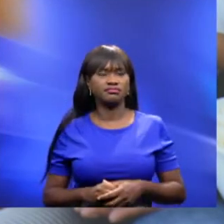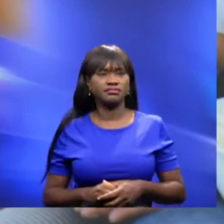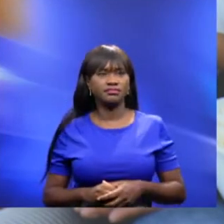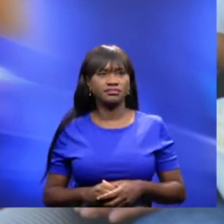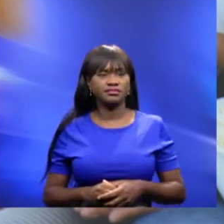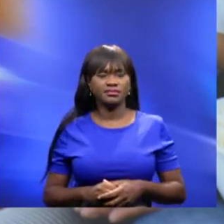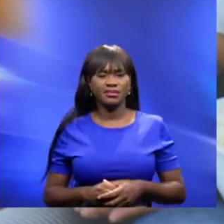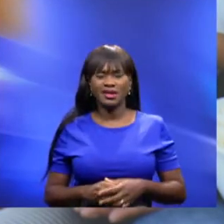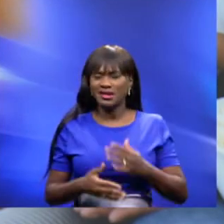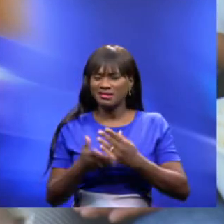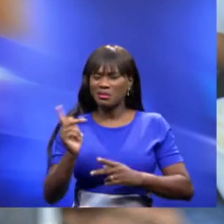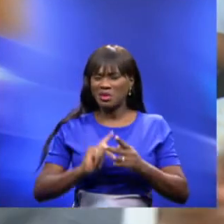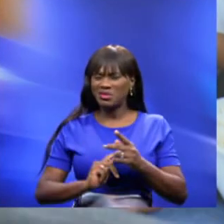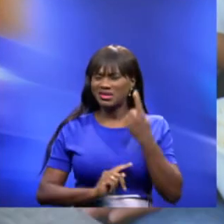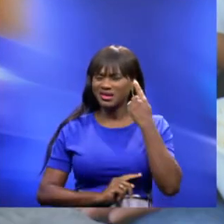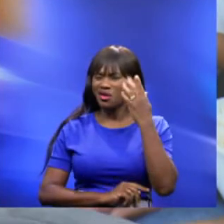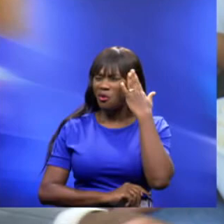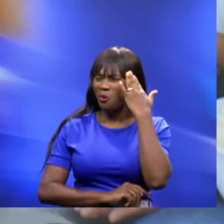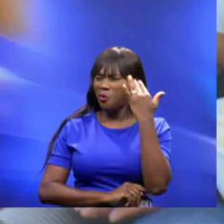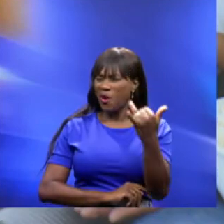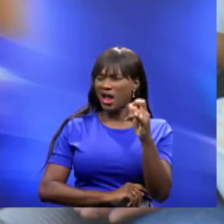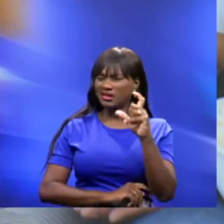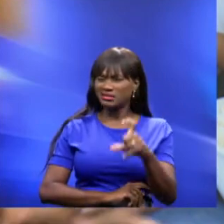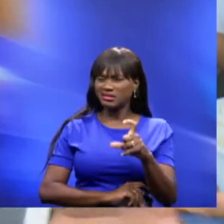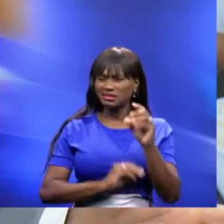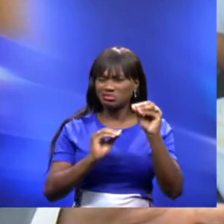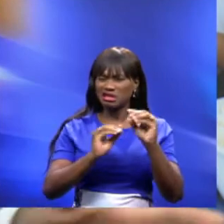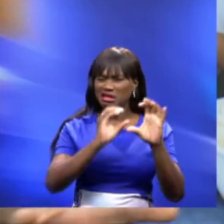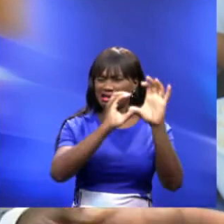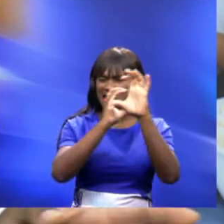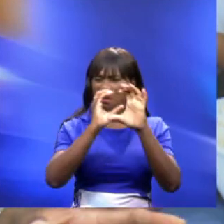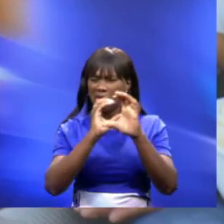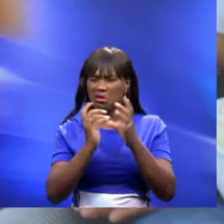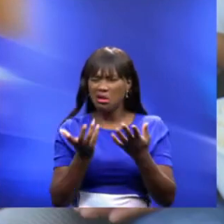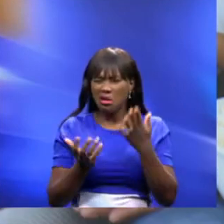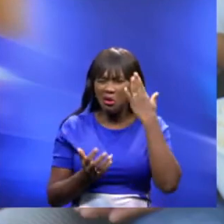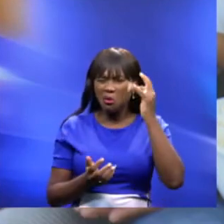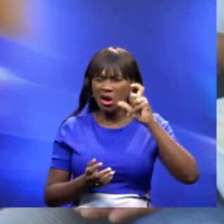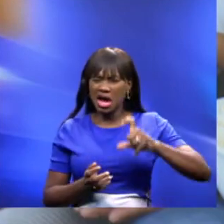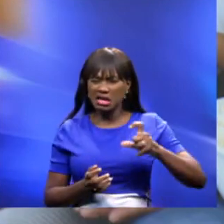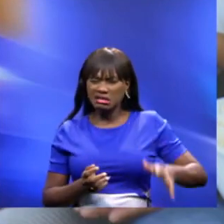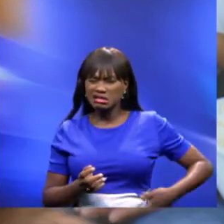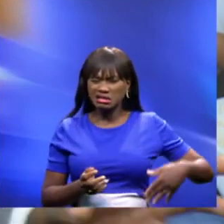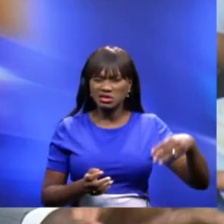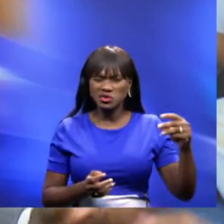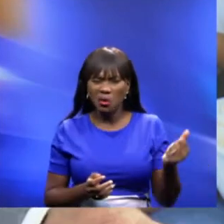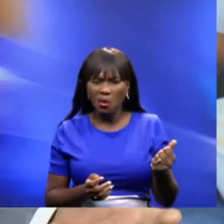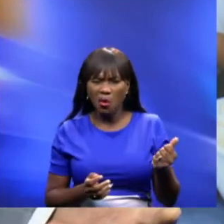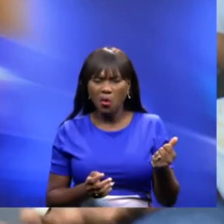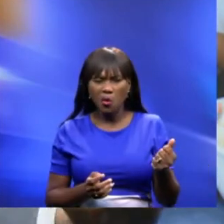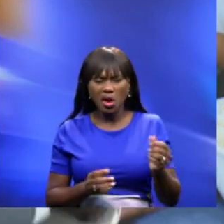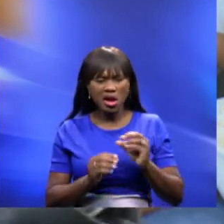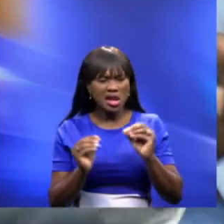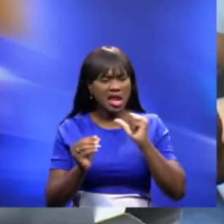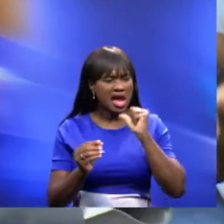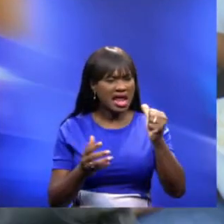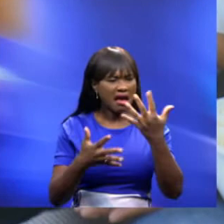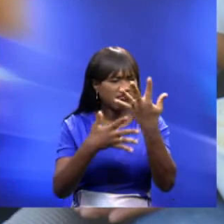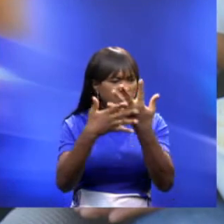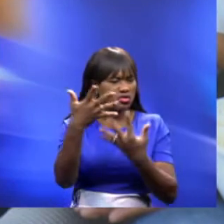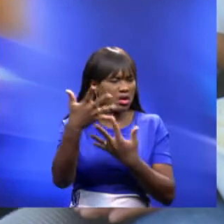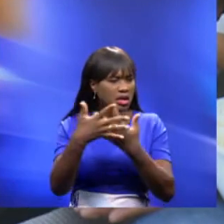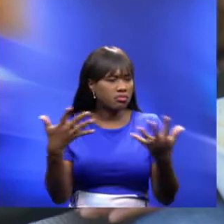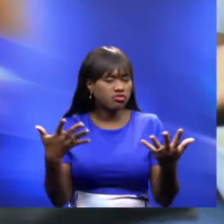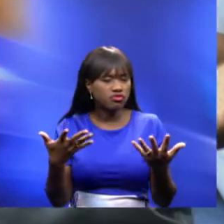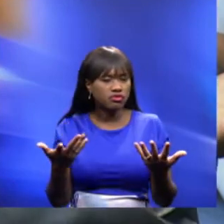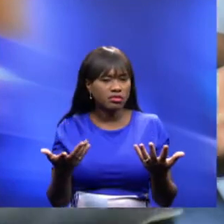put cameras around? I don't need a fence either, no dog or anything like that, and I don't have any burglar proof, but you don't know